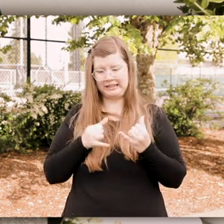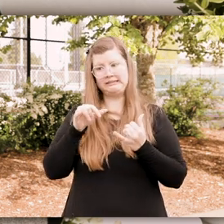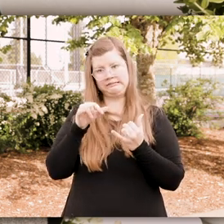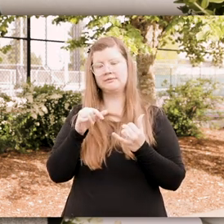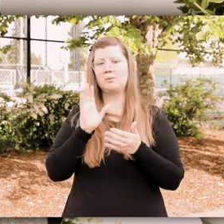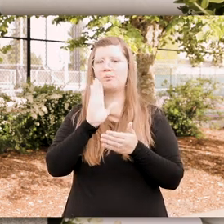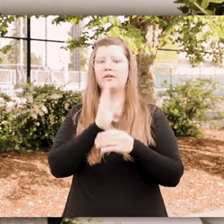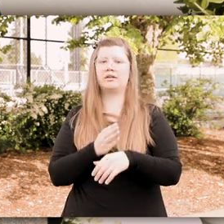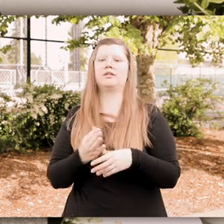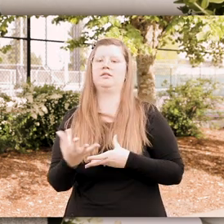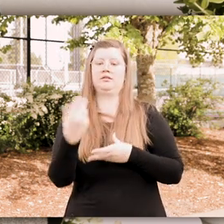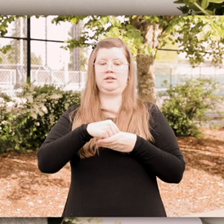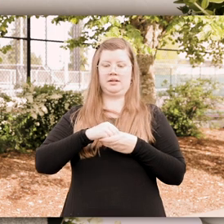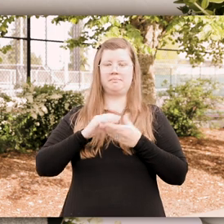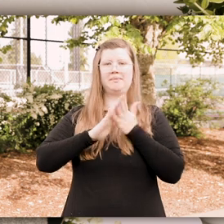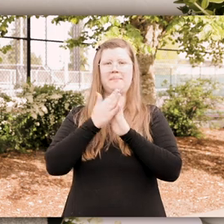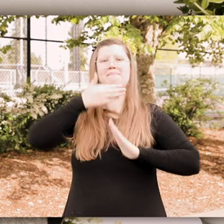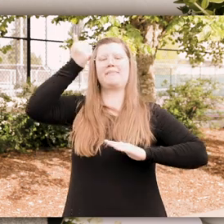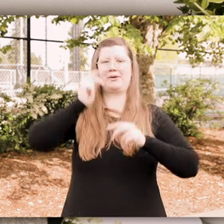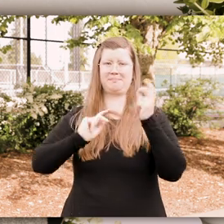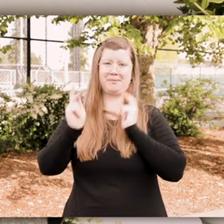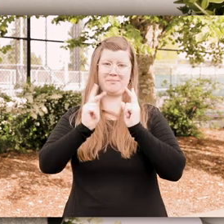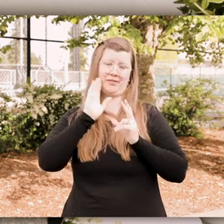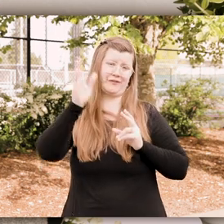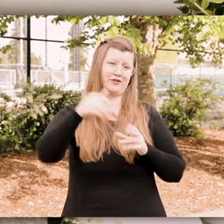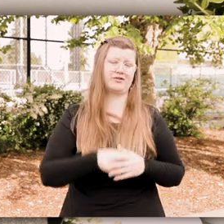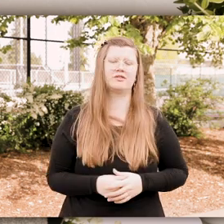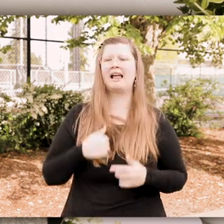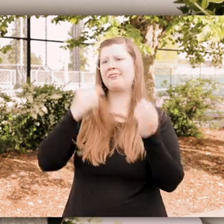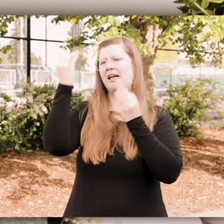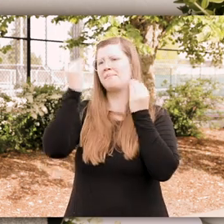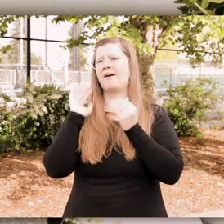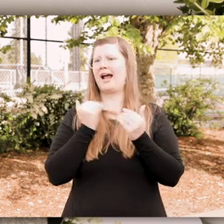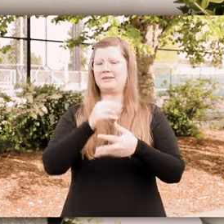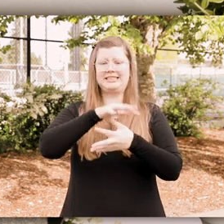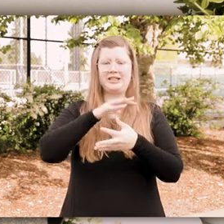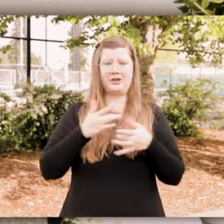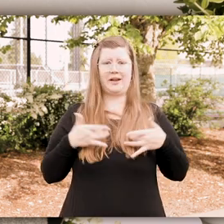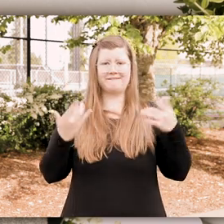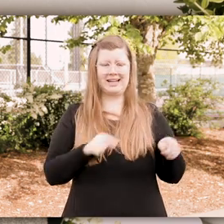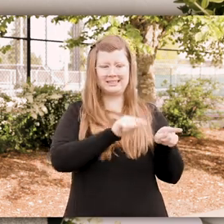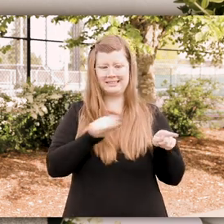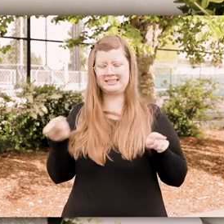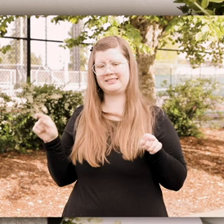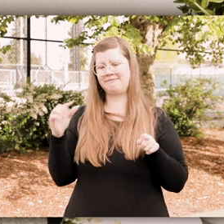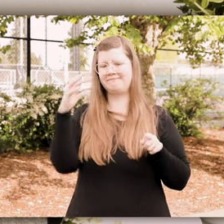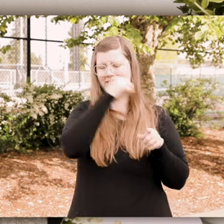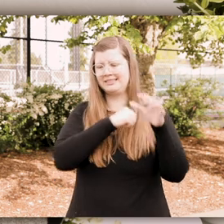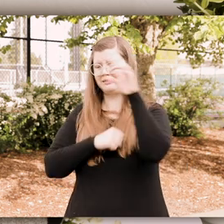future. The more I've thought about the loss of many of our senior year benchmarks, I've realized that it wasn't the events themselves that mattered